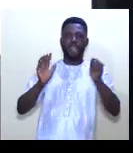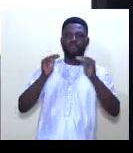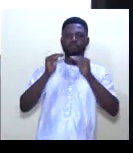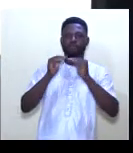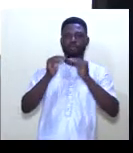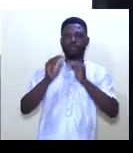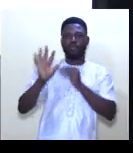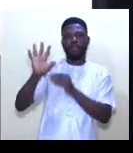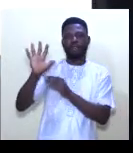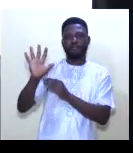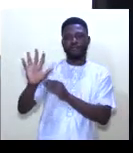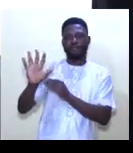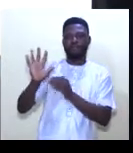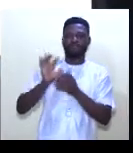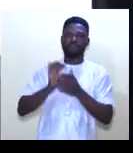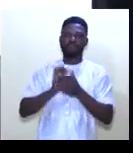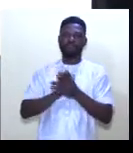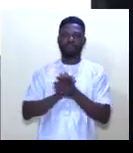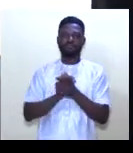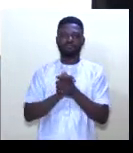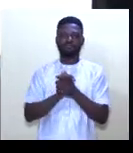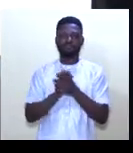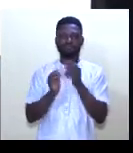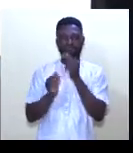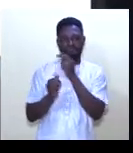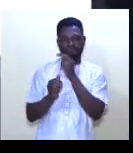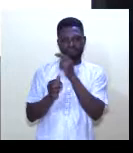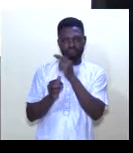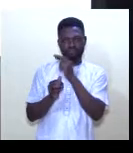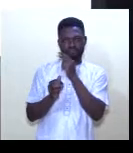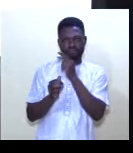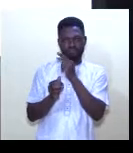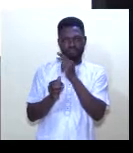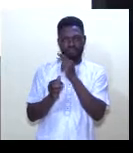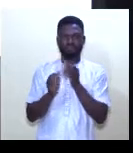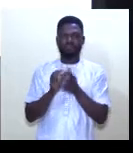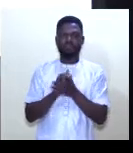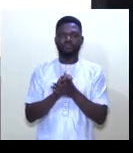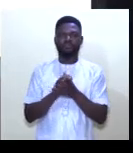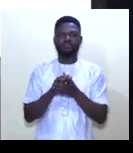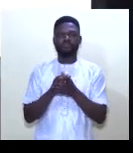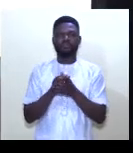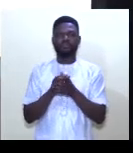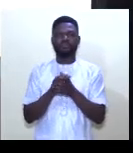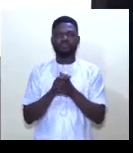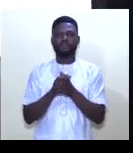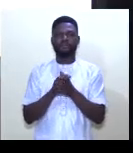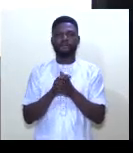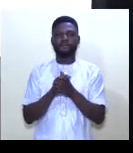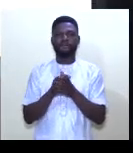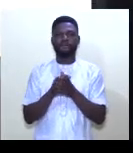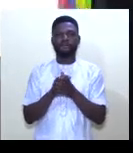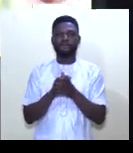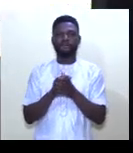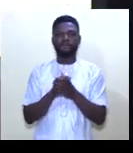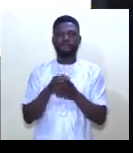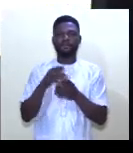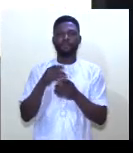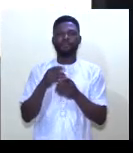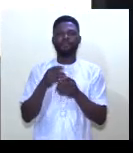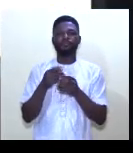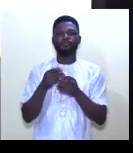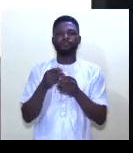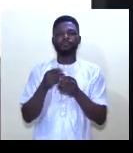that means that a is 5, as we have said. So let's just move